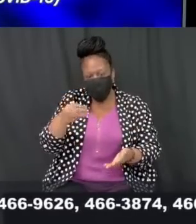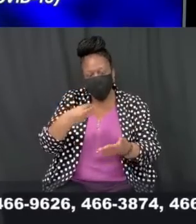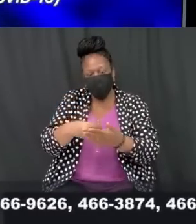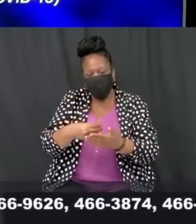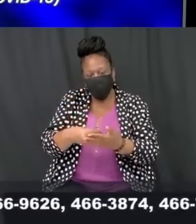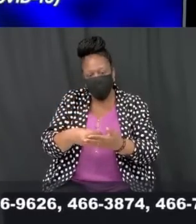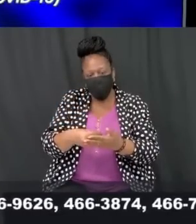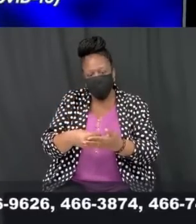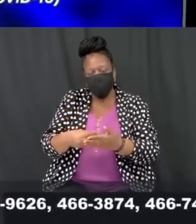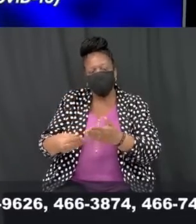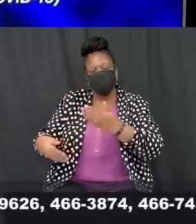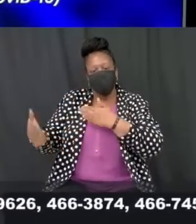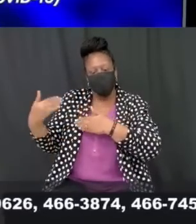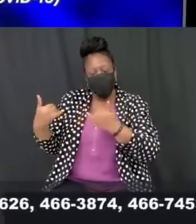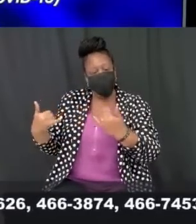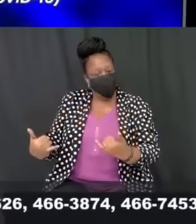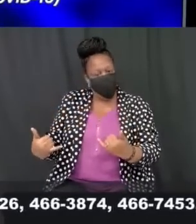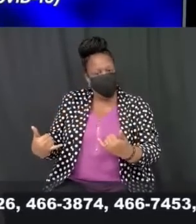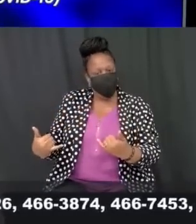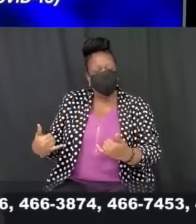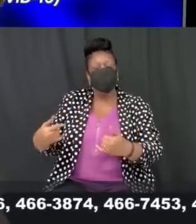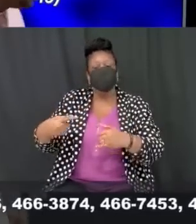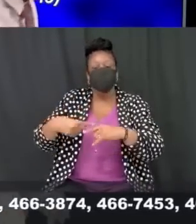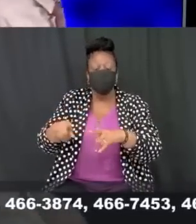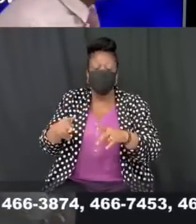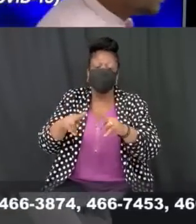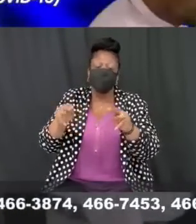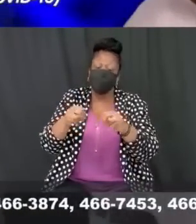in the policy document.